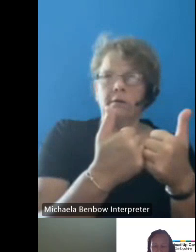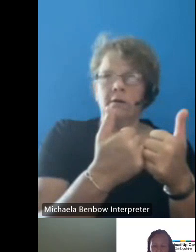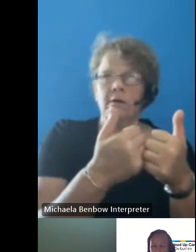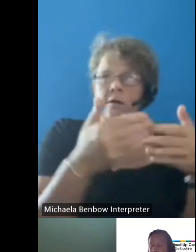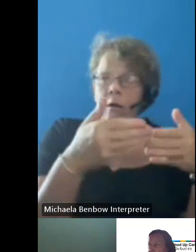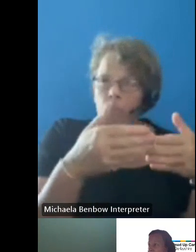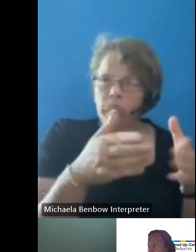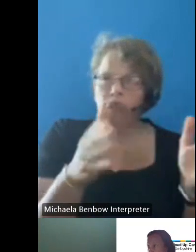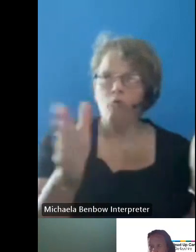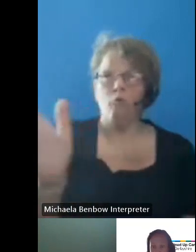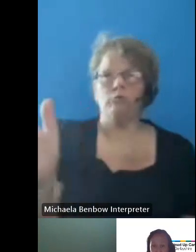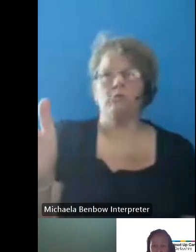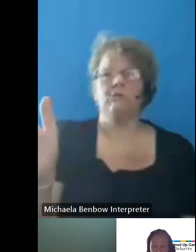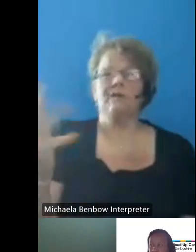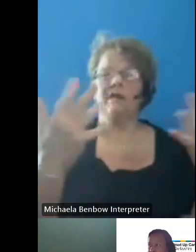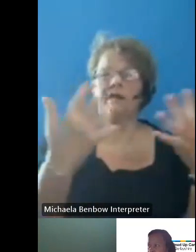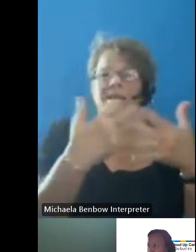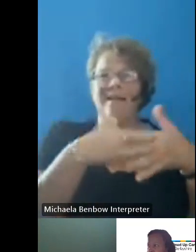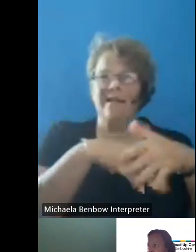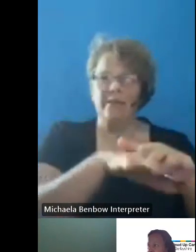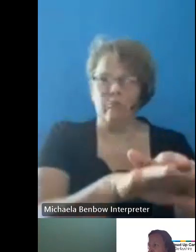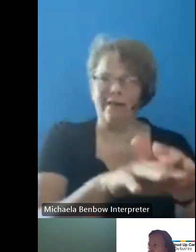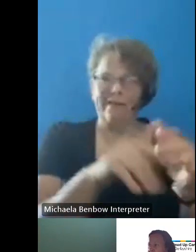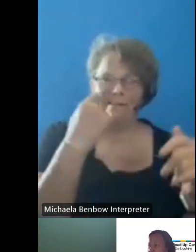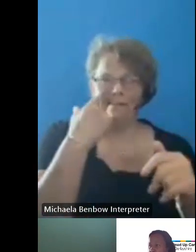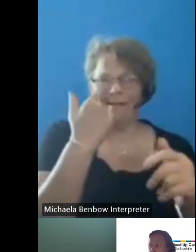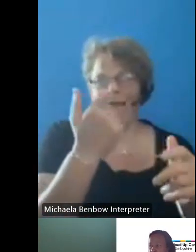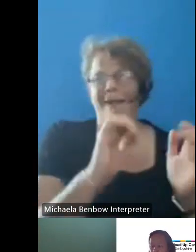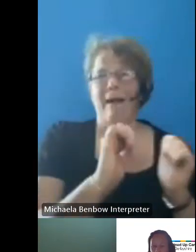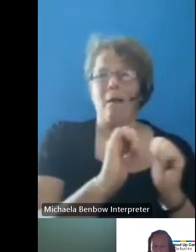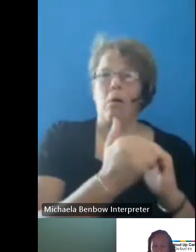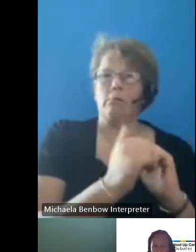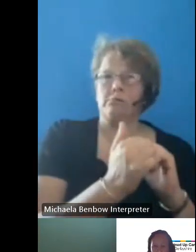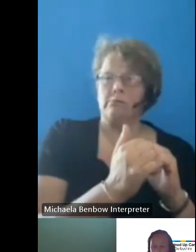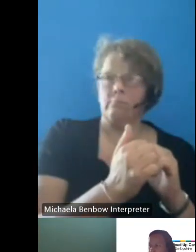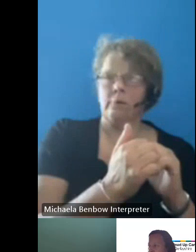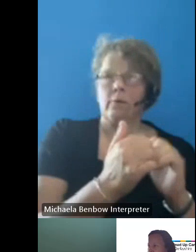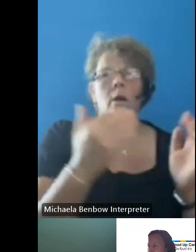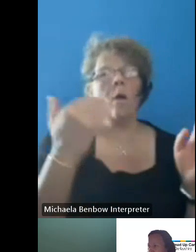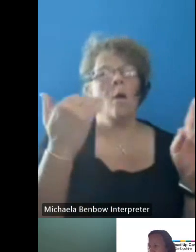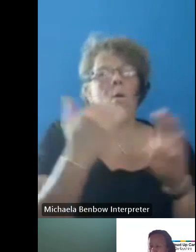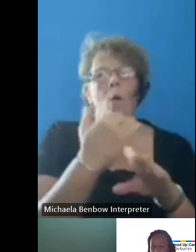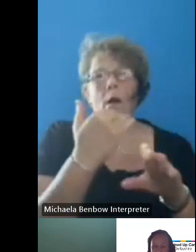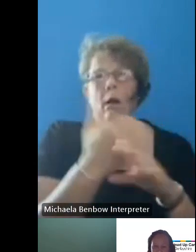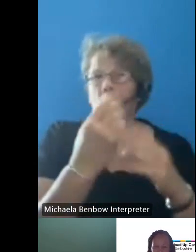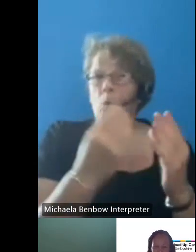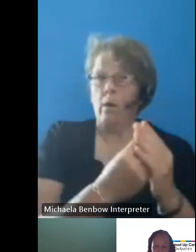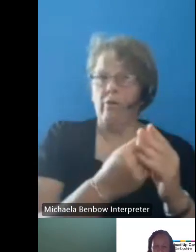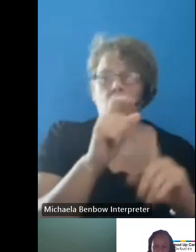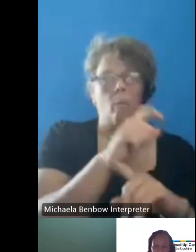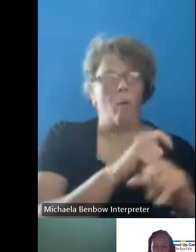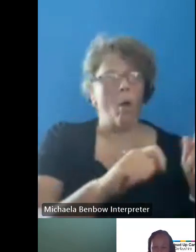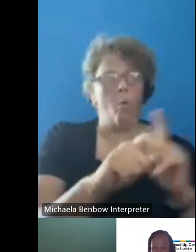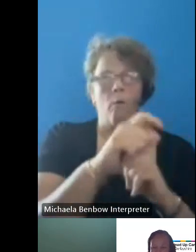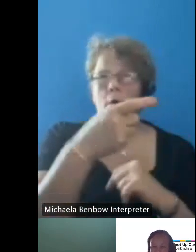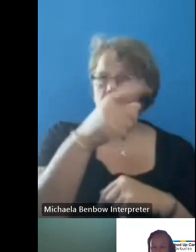broader integrated care partnership itself, whether that's working with our local authorities, we have